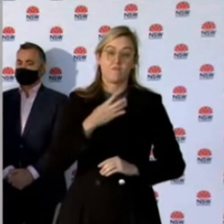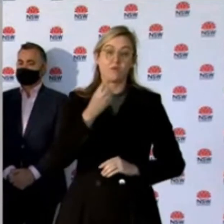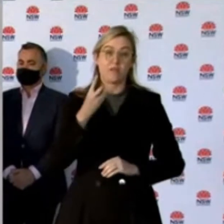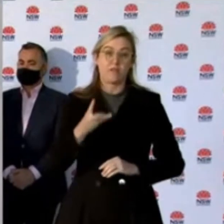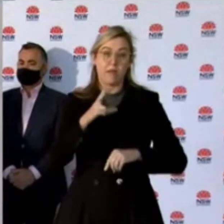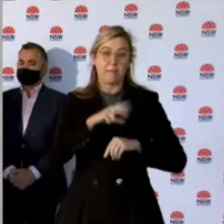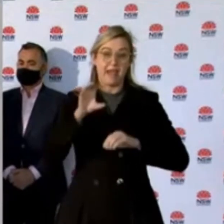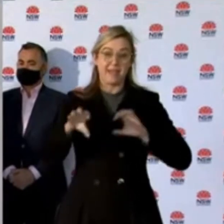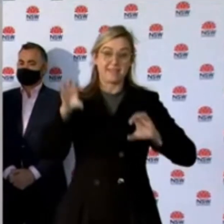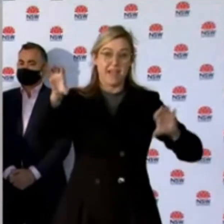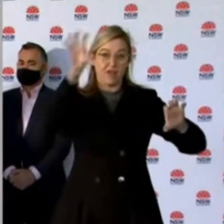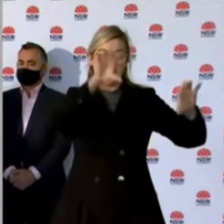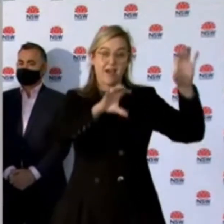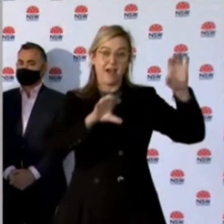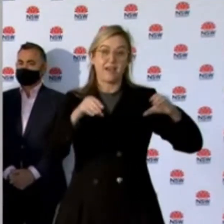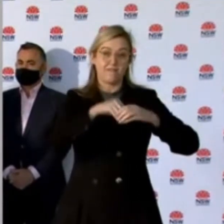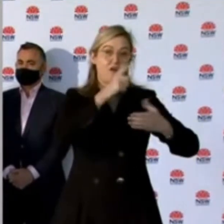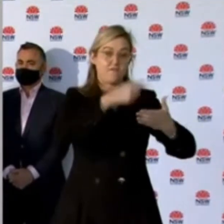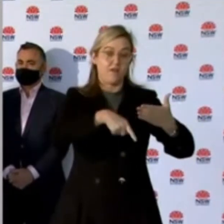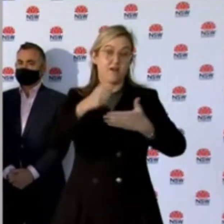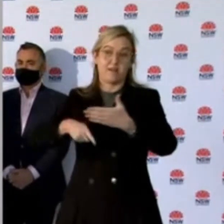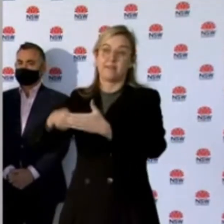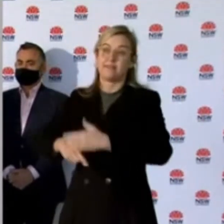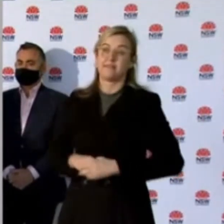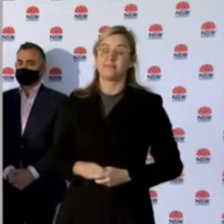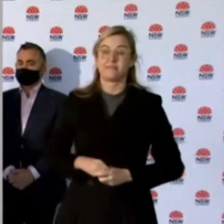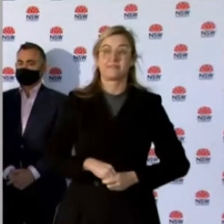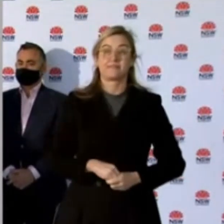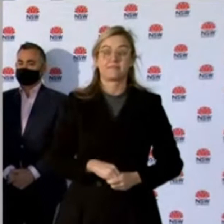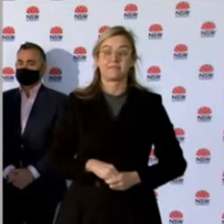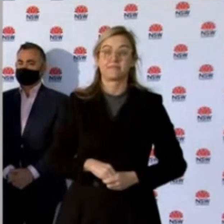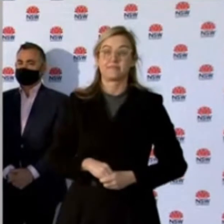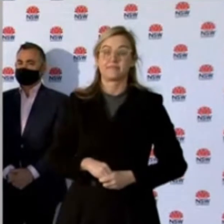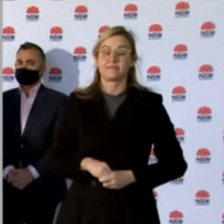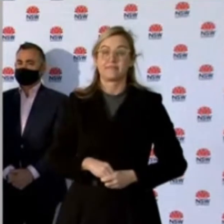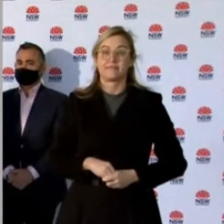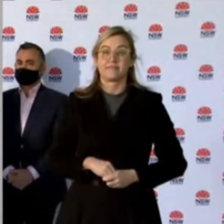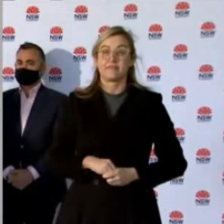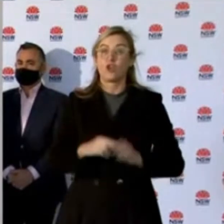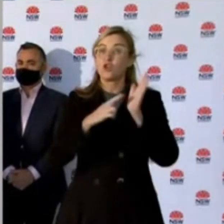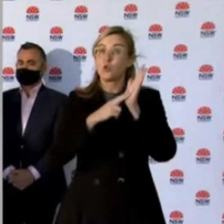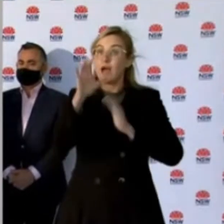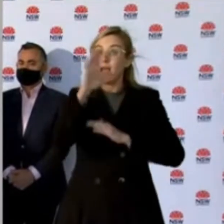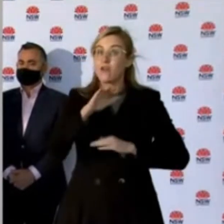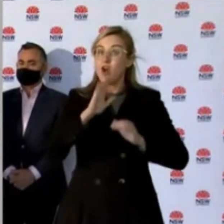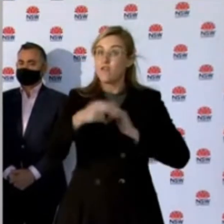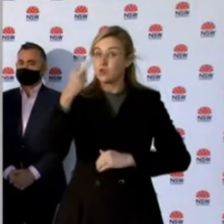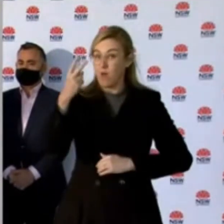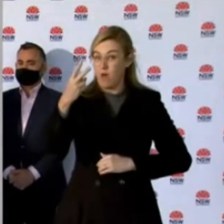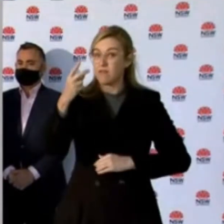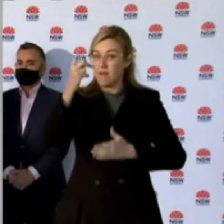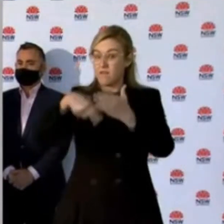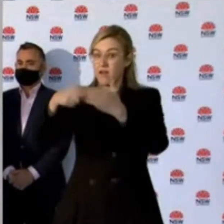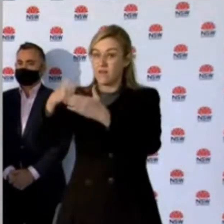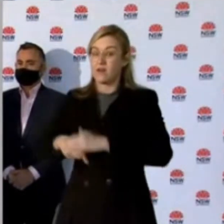districts involved in those infringements. Of note, more than a dozen issued at Newcastle and a similar amount in